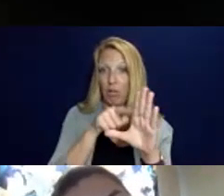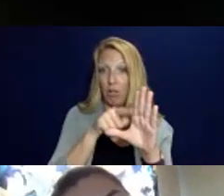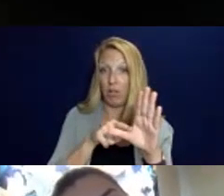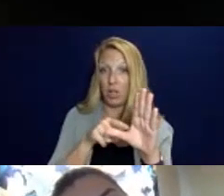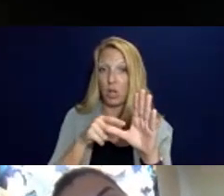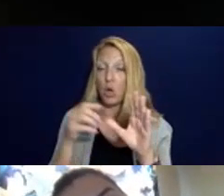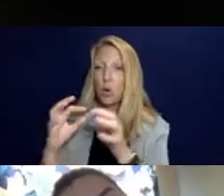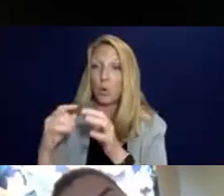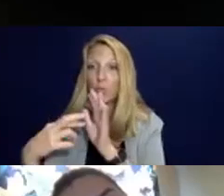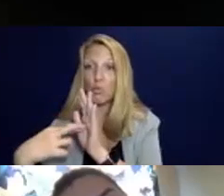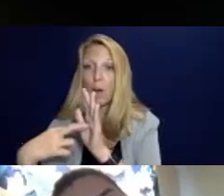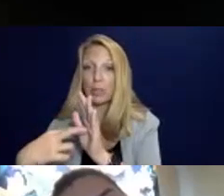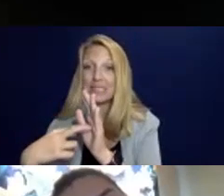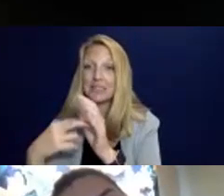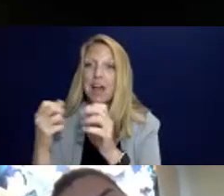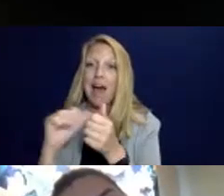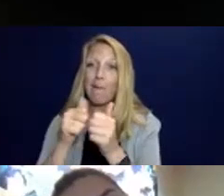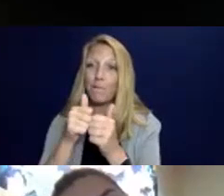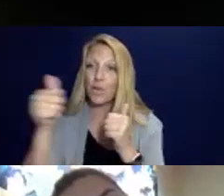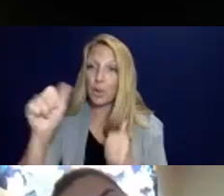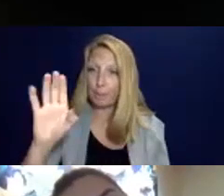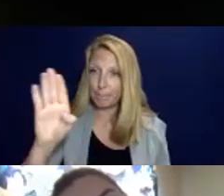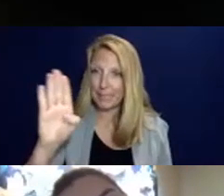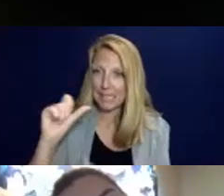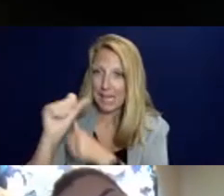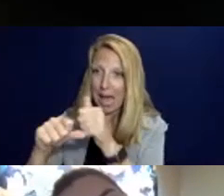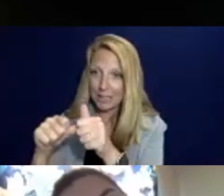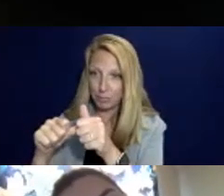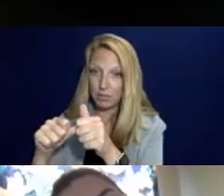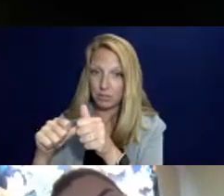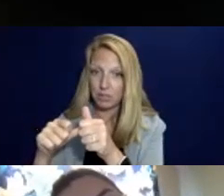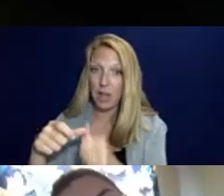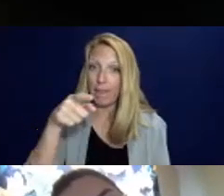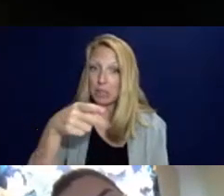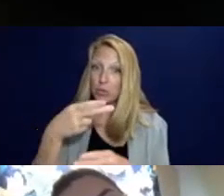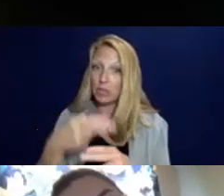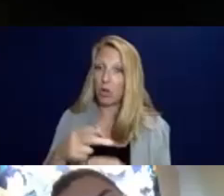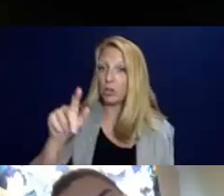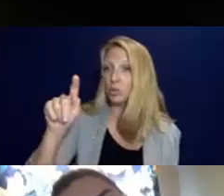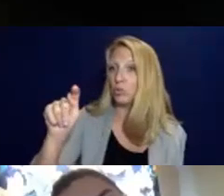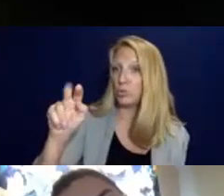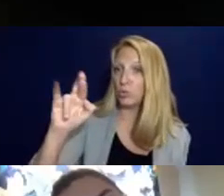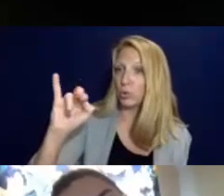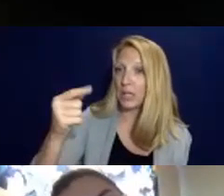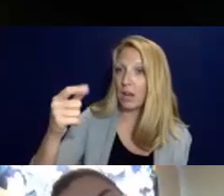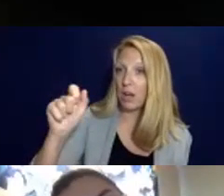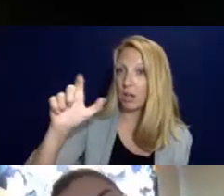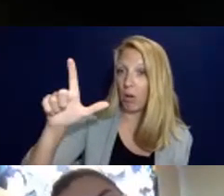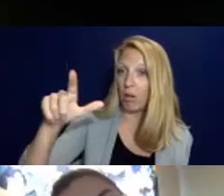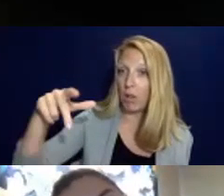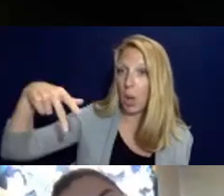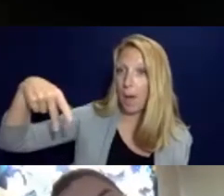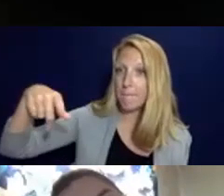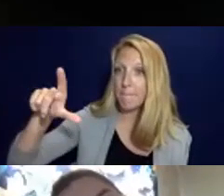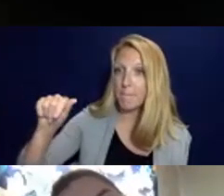the B atoms. In this case, it's called Trigonal Planar, and it is